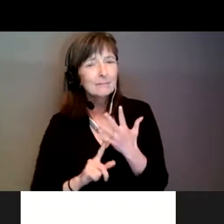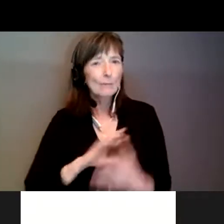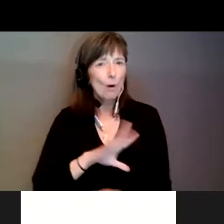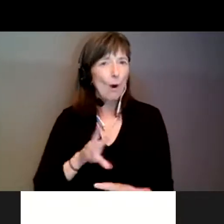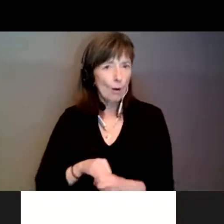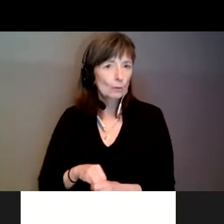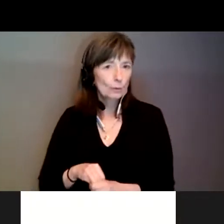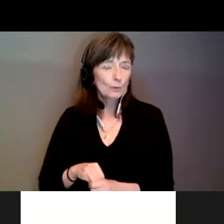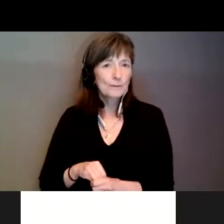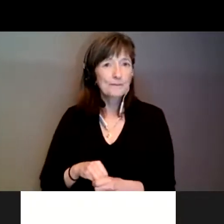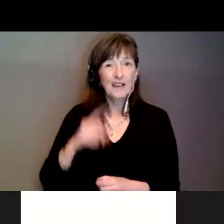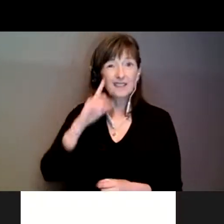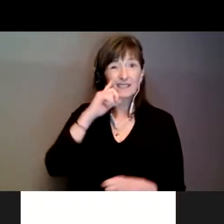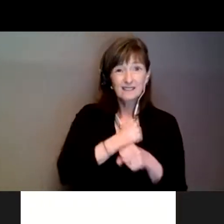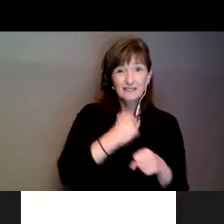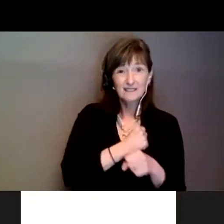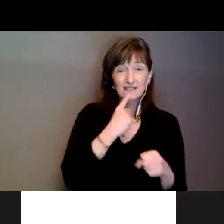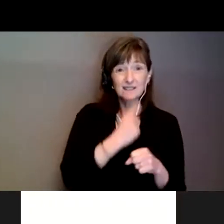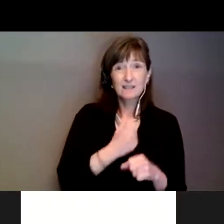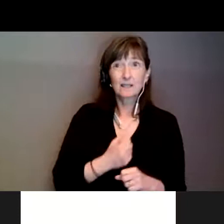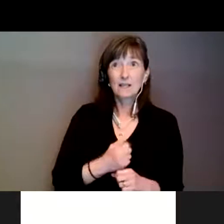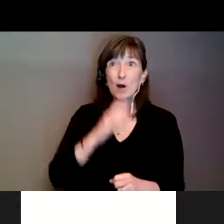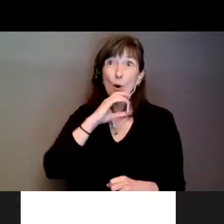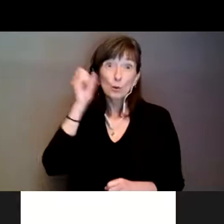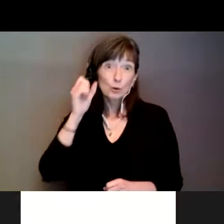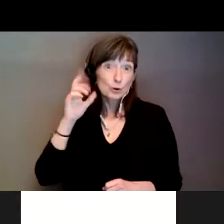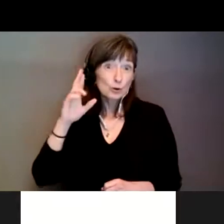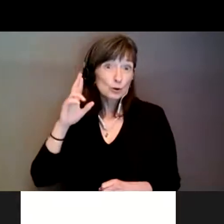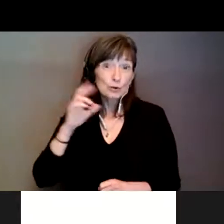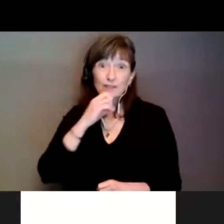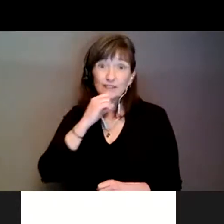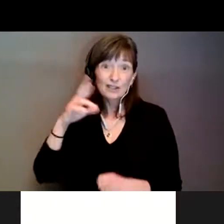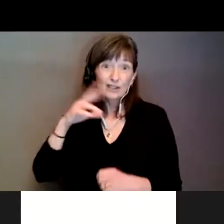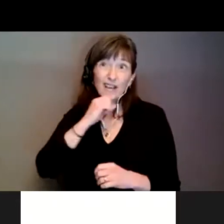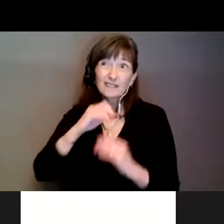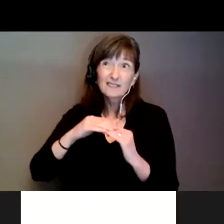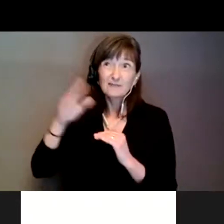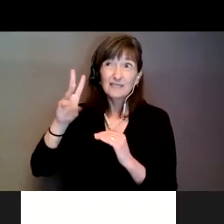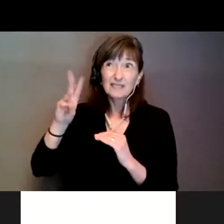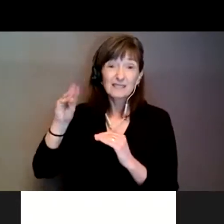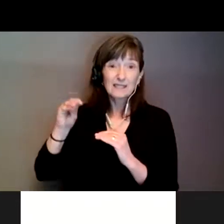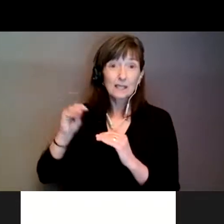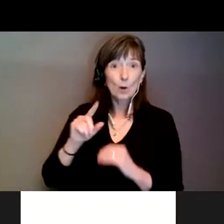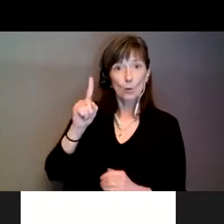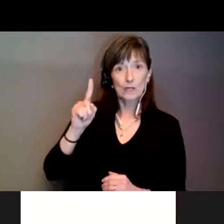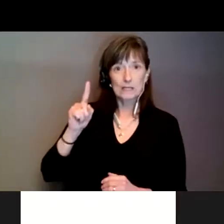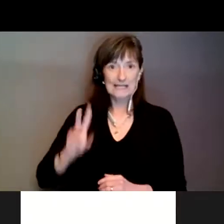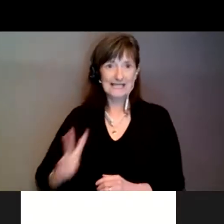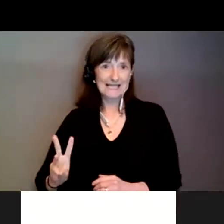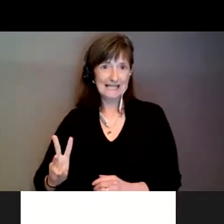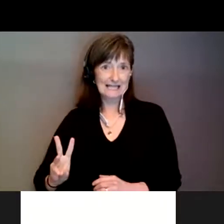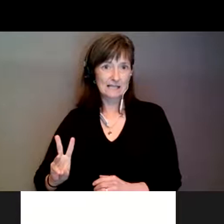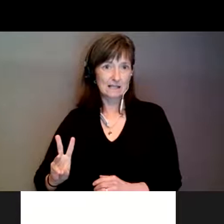that 1 out of 6 older adults who are over the age of 60 in Canada have experienced one of those